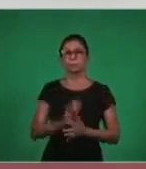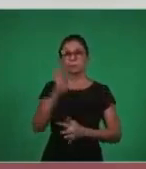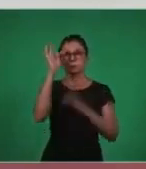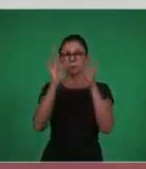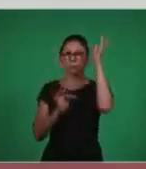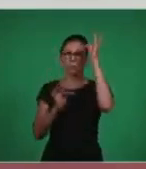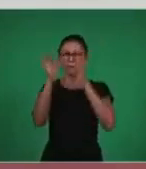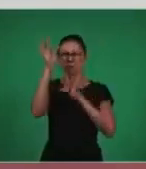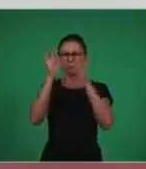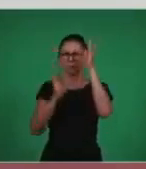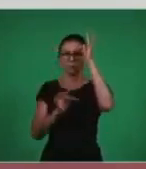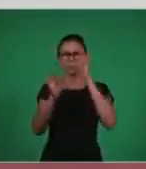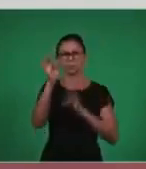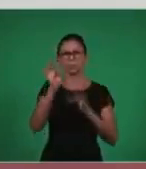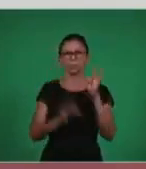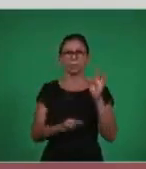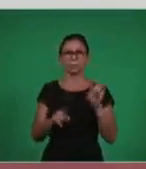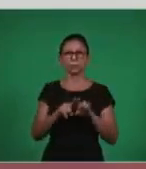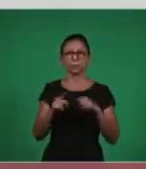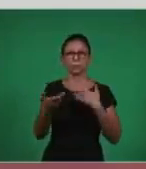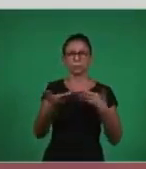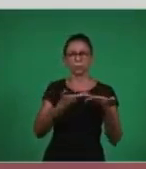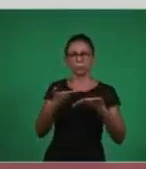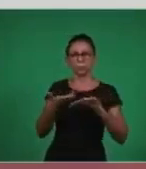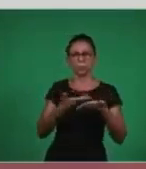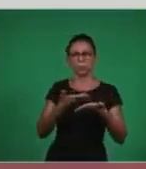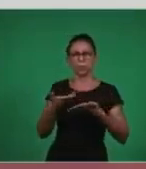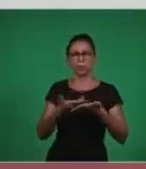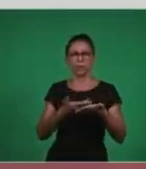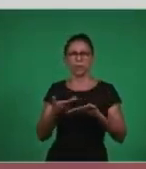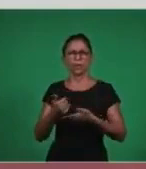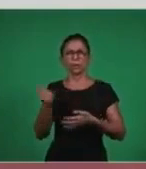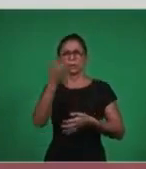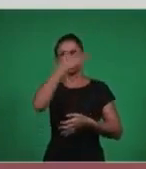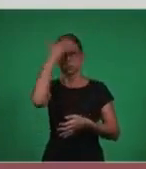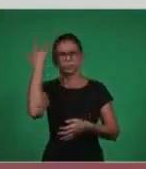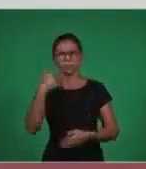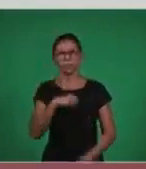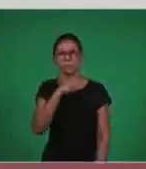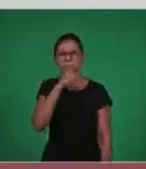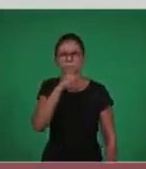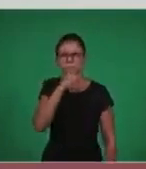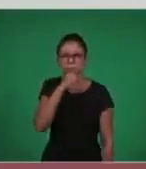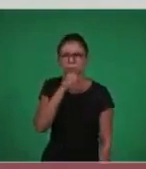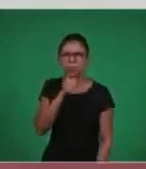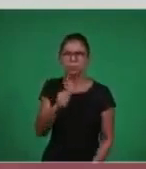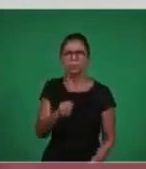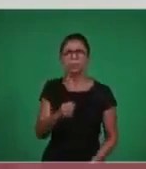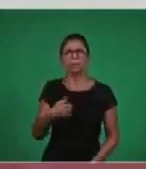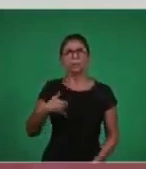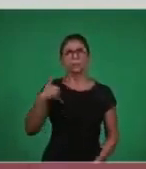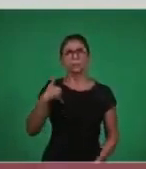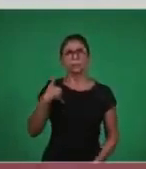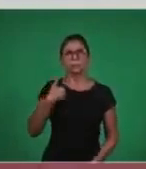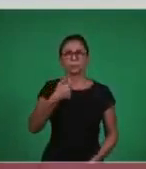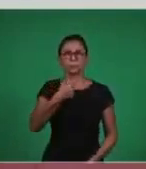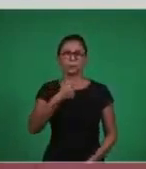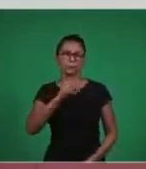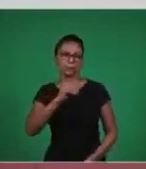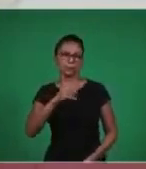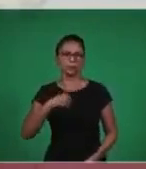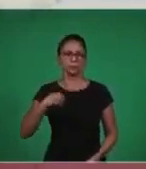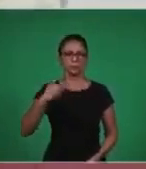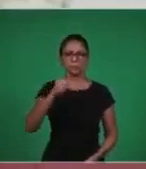have also, we're preparing a treatment they're going to give special to the elderly. There are people